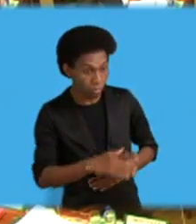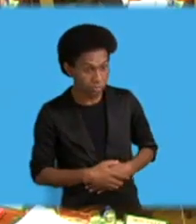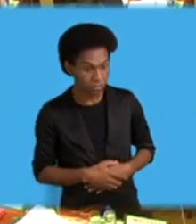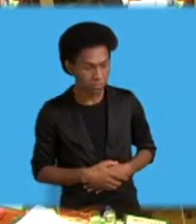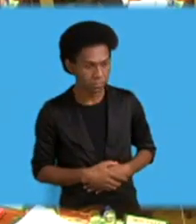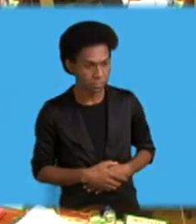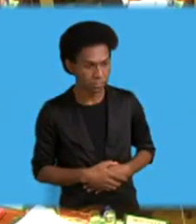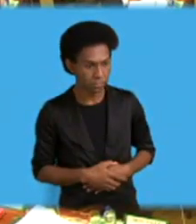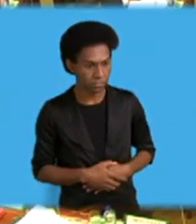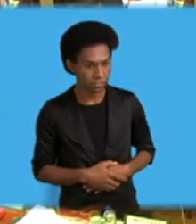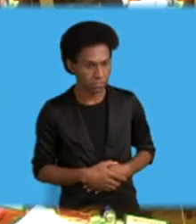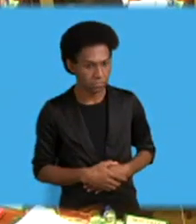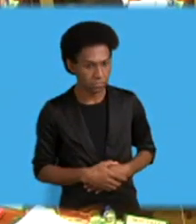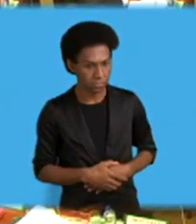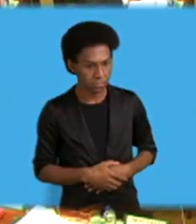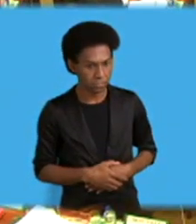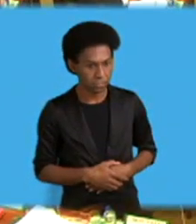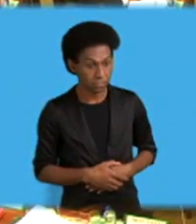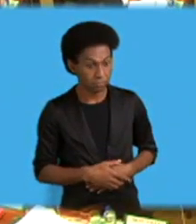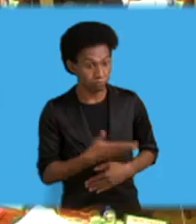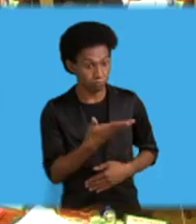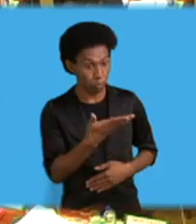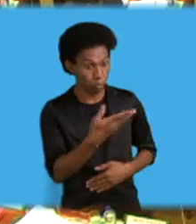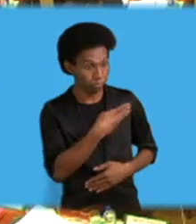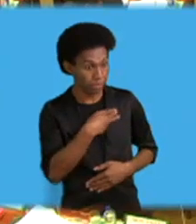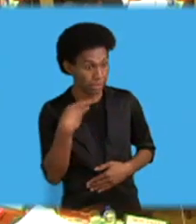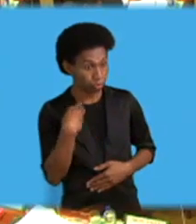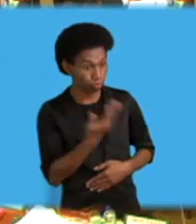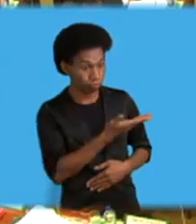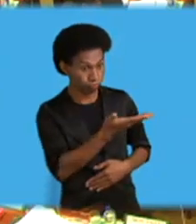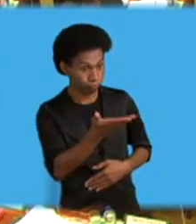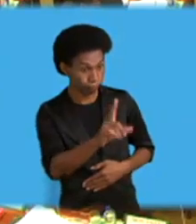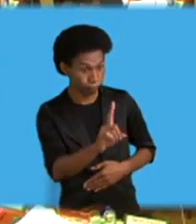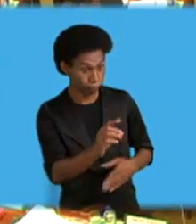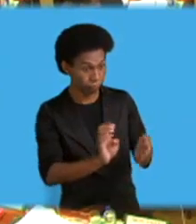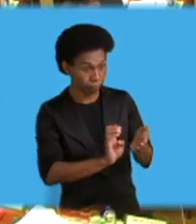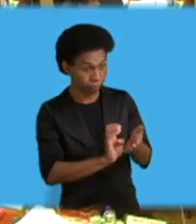minister for Economy, Public Enterprises, Civil Service and Communications.